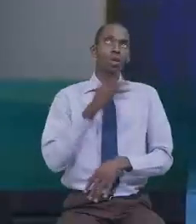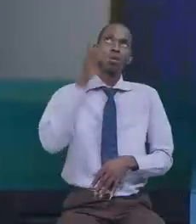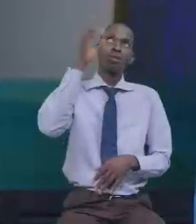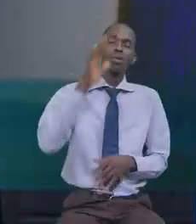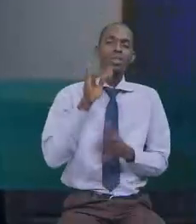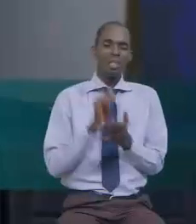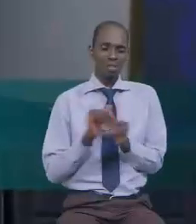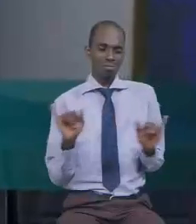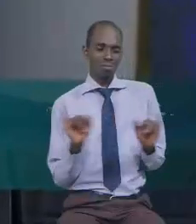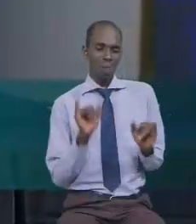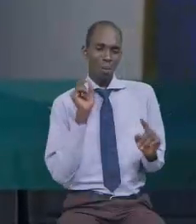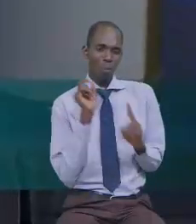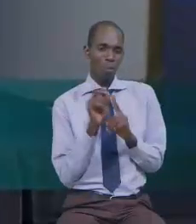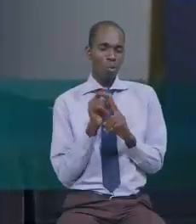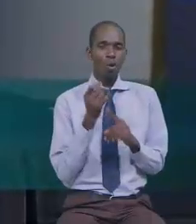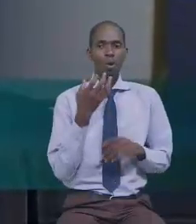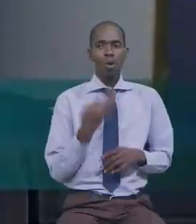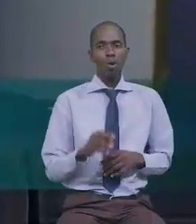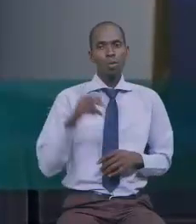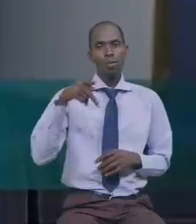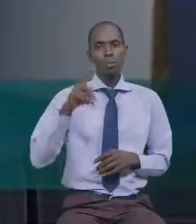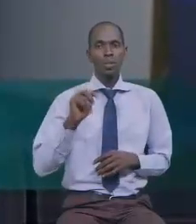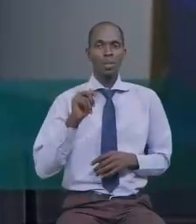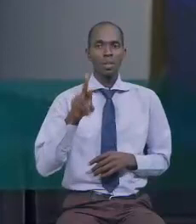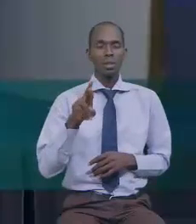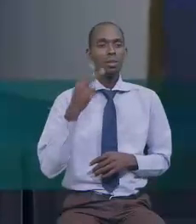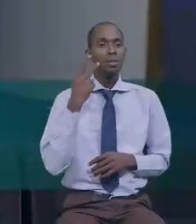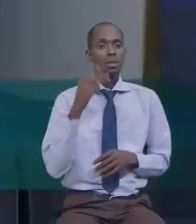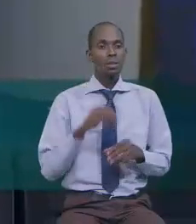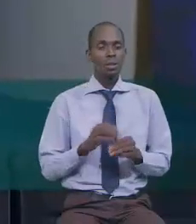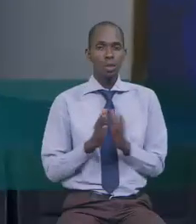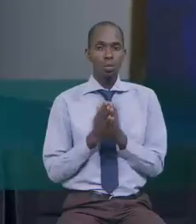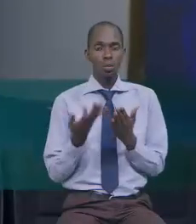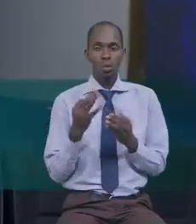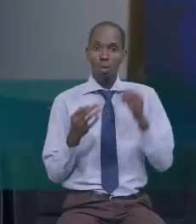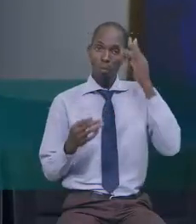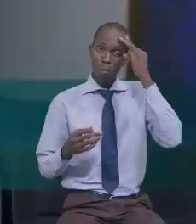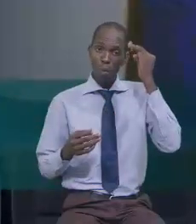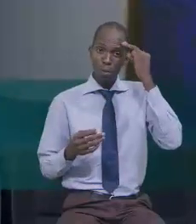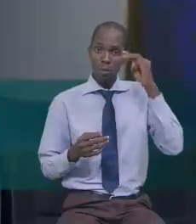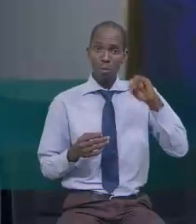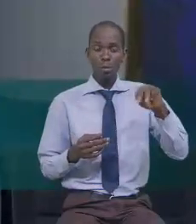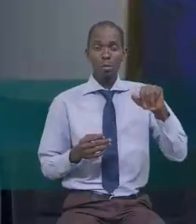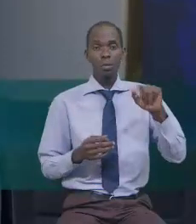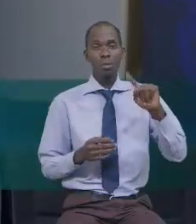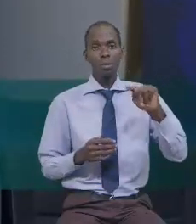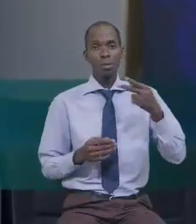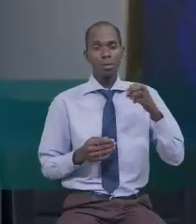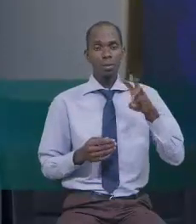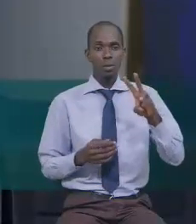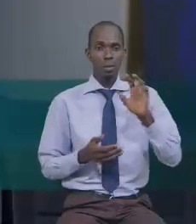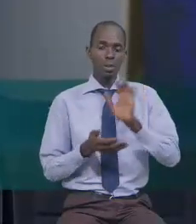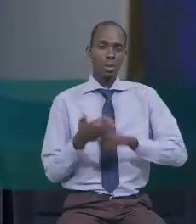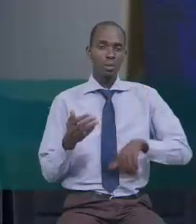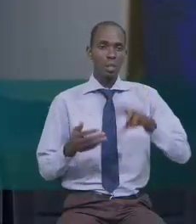said. Look at Matthew there again. In Matthew chapter 6, reading from verse 16.